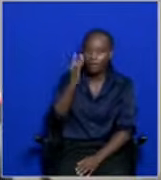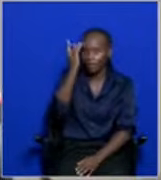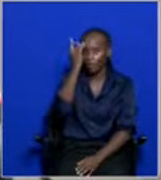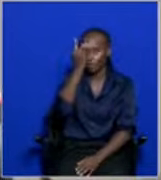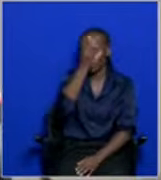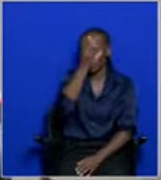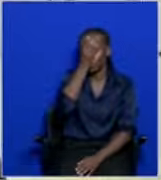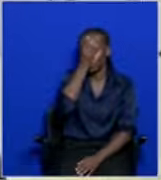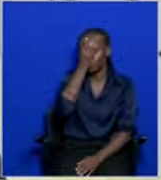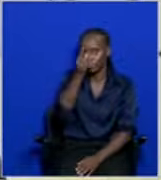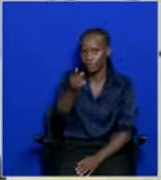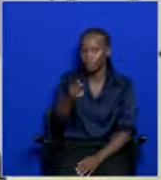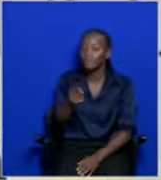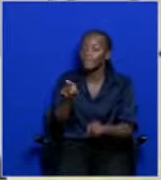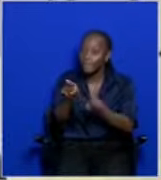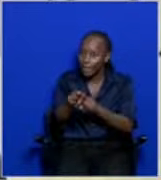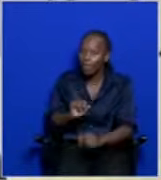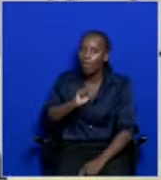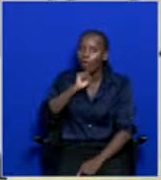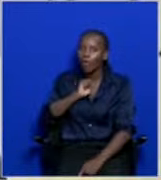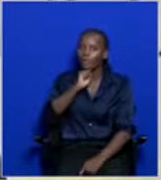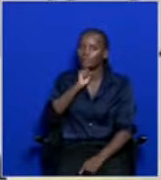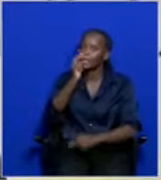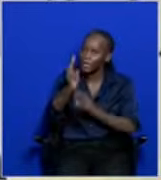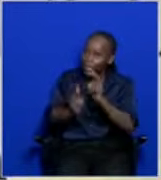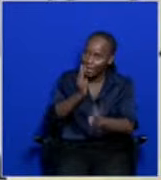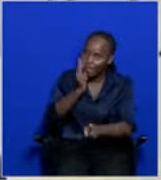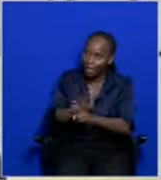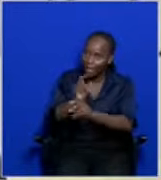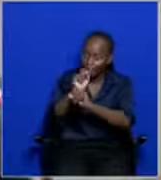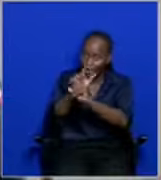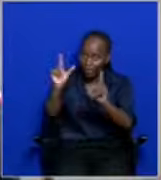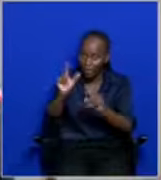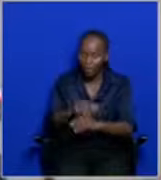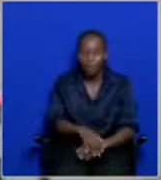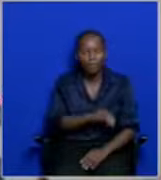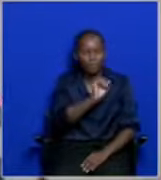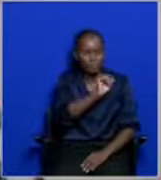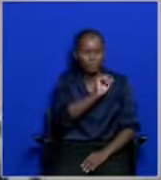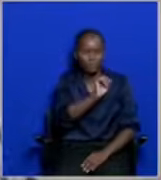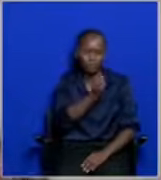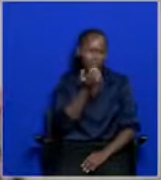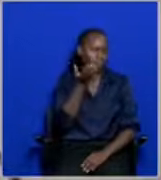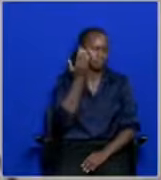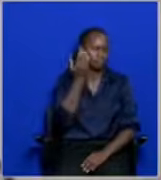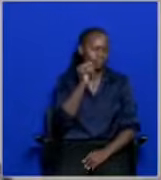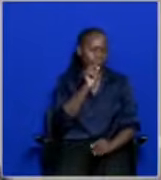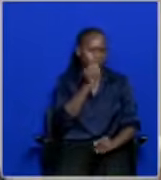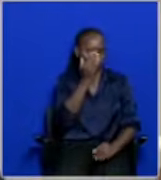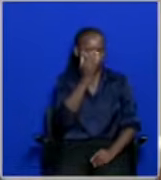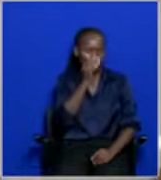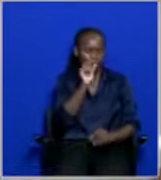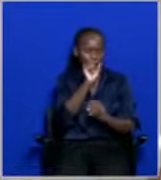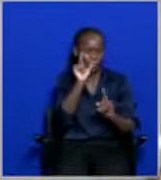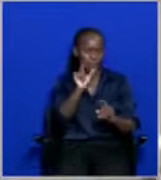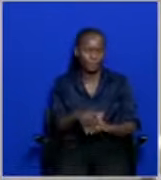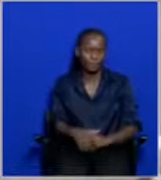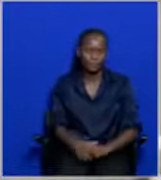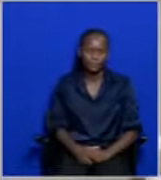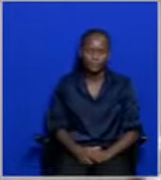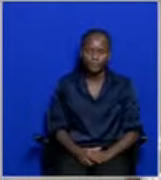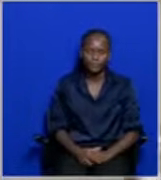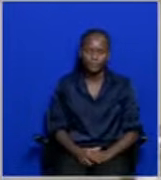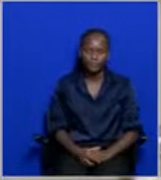aware. Yes. Is that your case? Yes. Do you still intend then to file